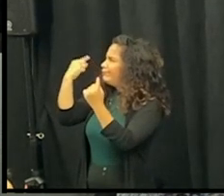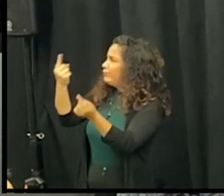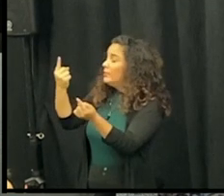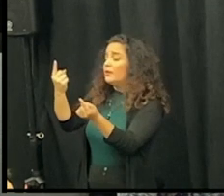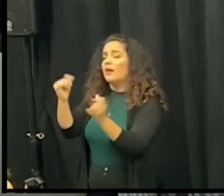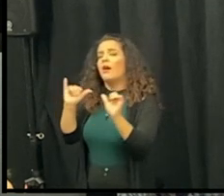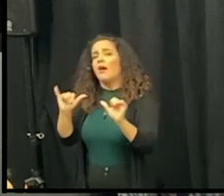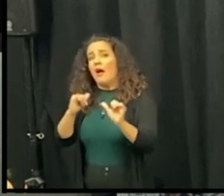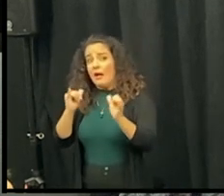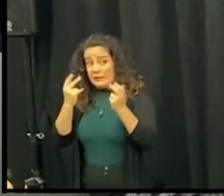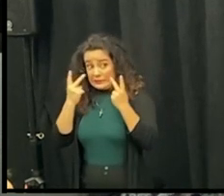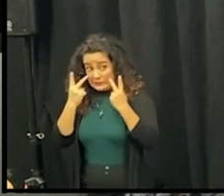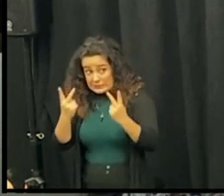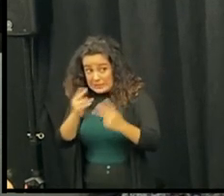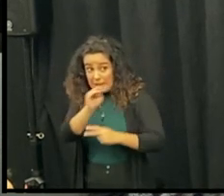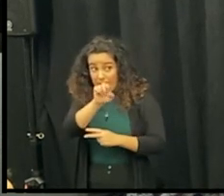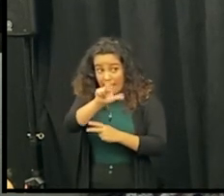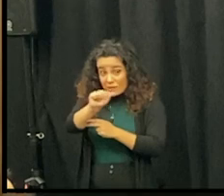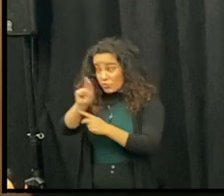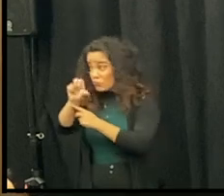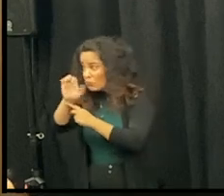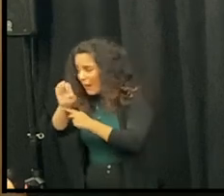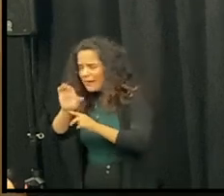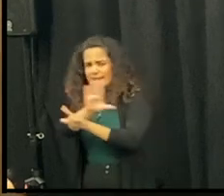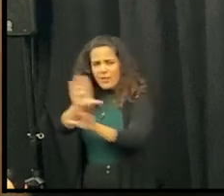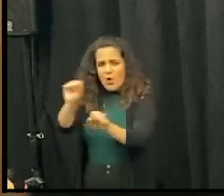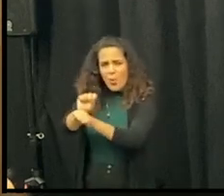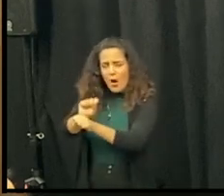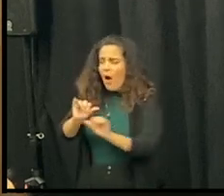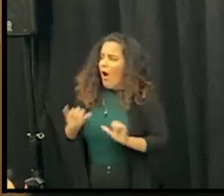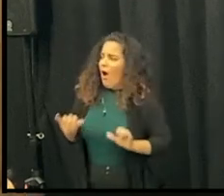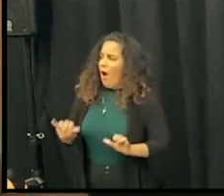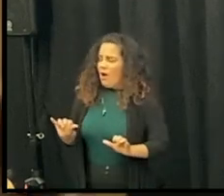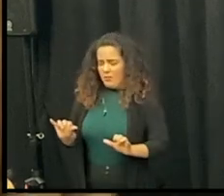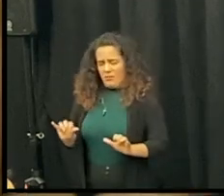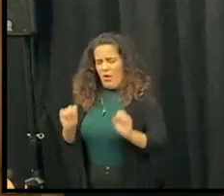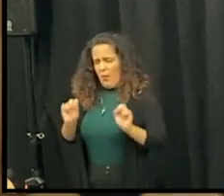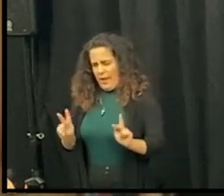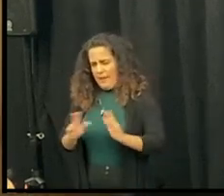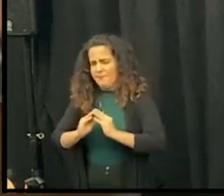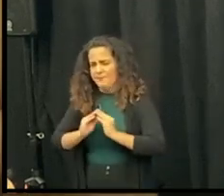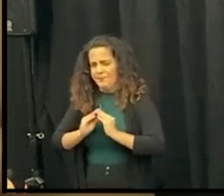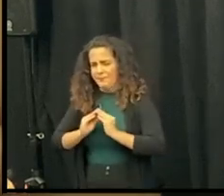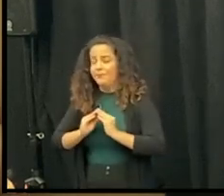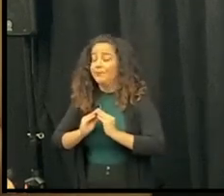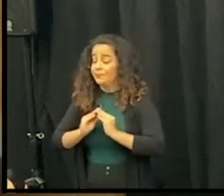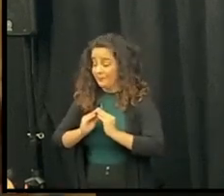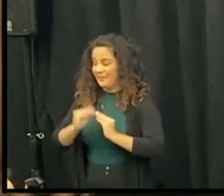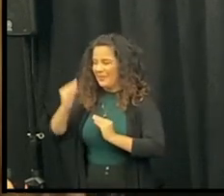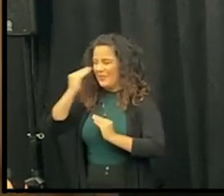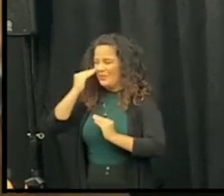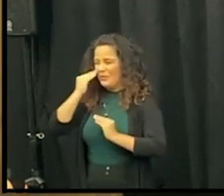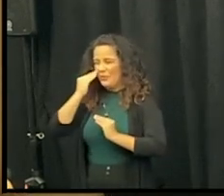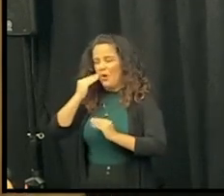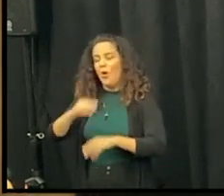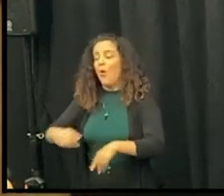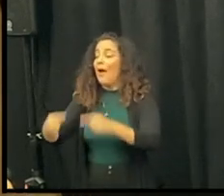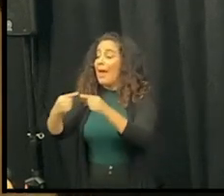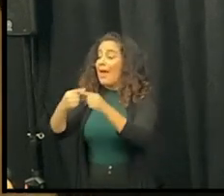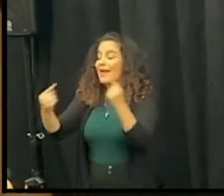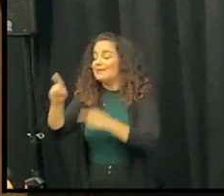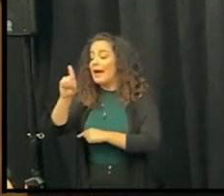and what Rise and what all of you are doing, I keep wondering, like, how are you guys responding to this anti-DEI